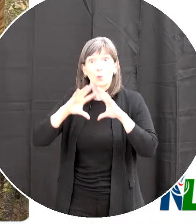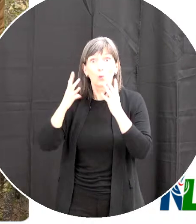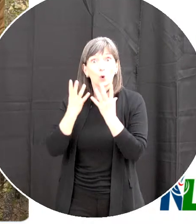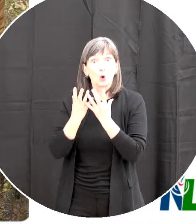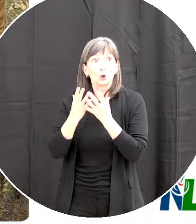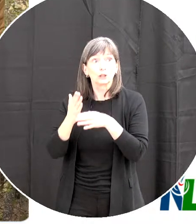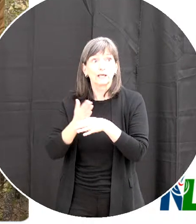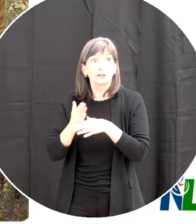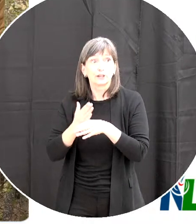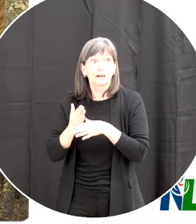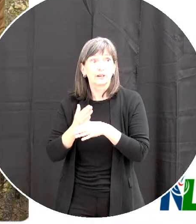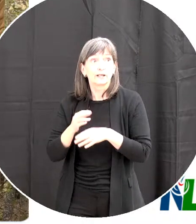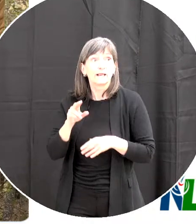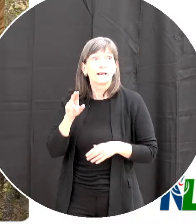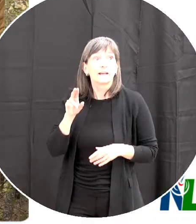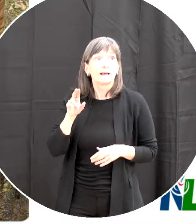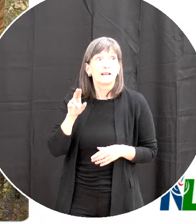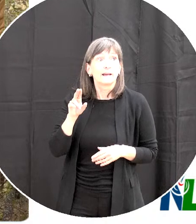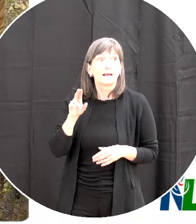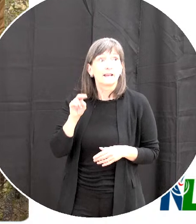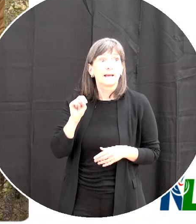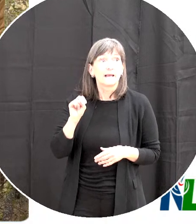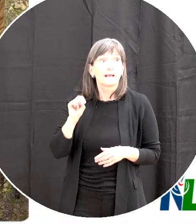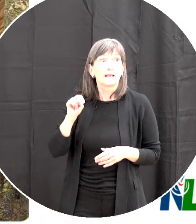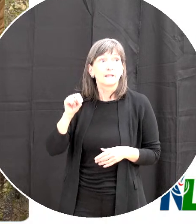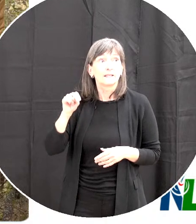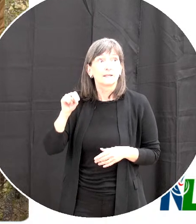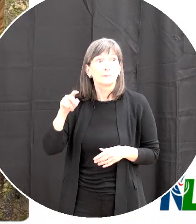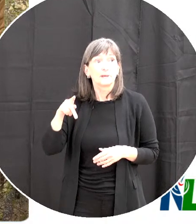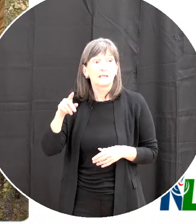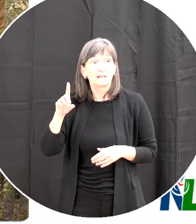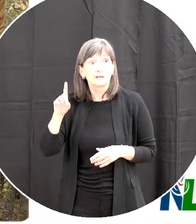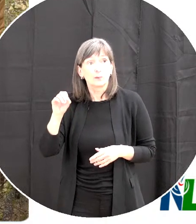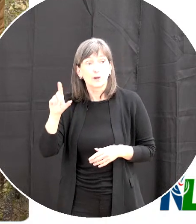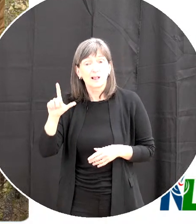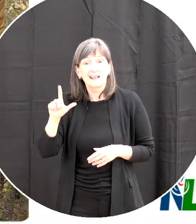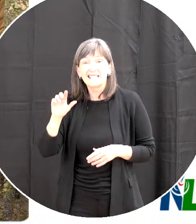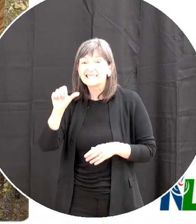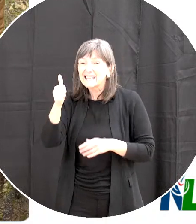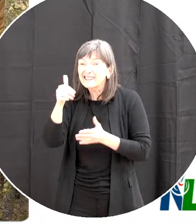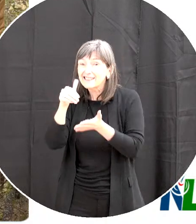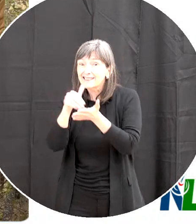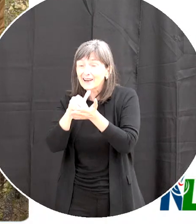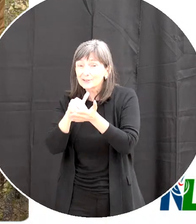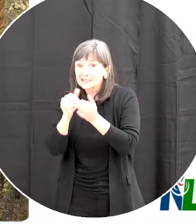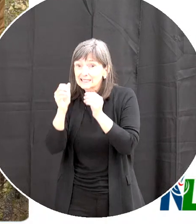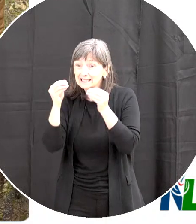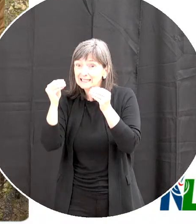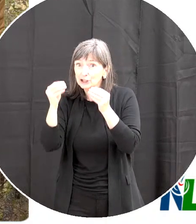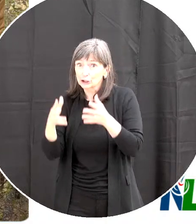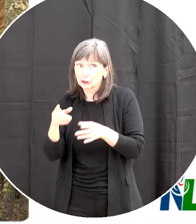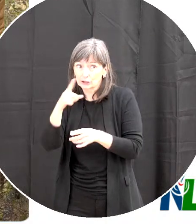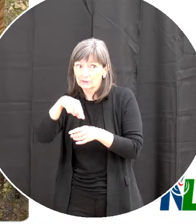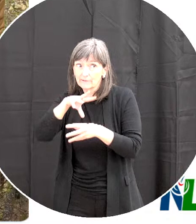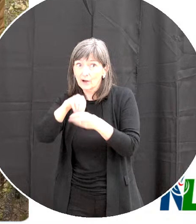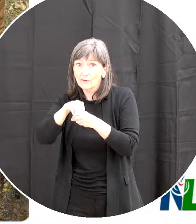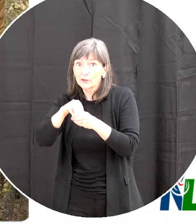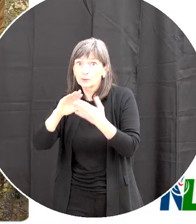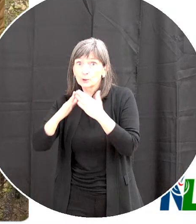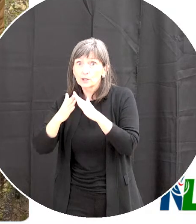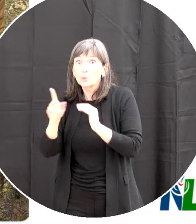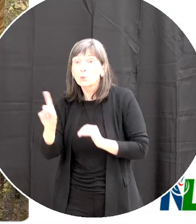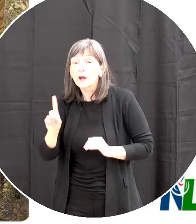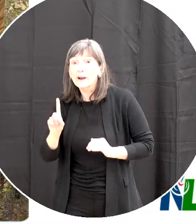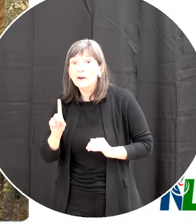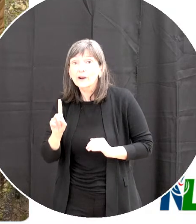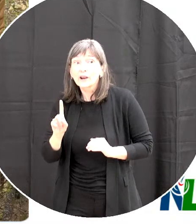actual NPDL network. There are some 10,000 educators as part of this community. And here Cloud River Academy